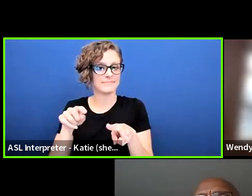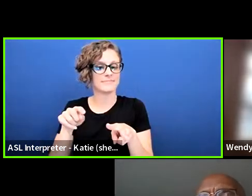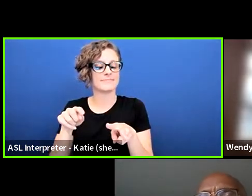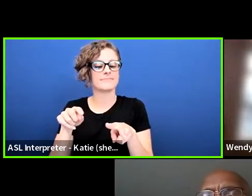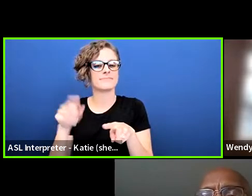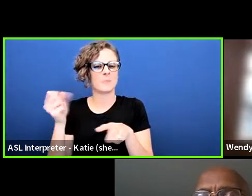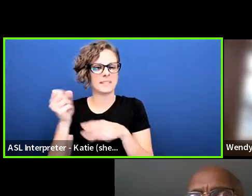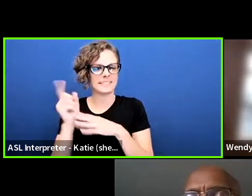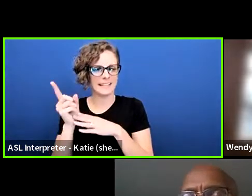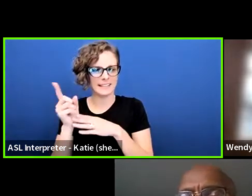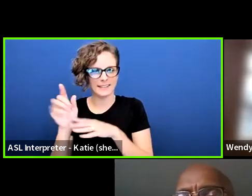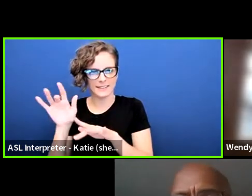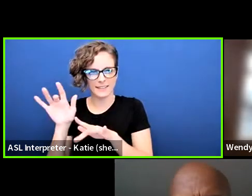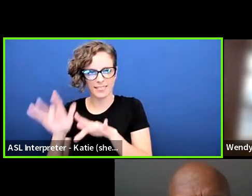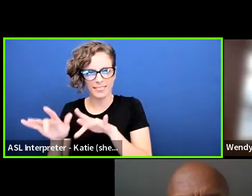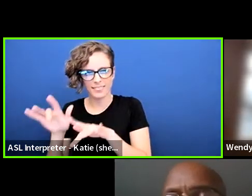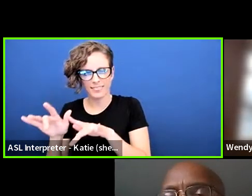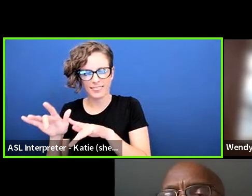Come on.